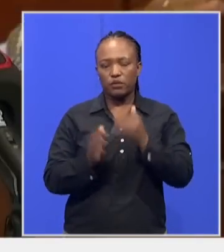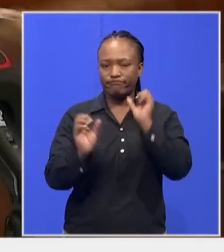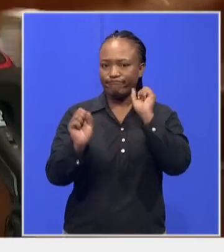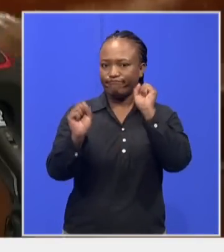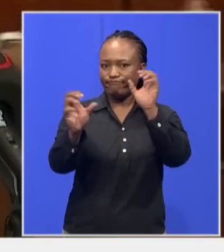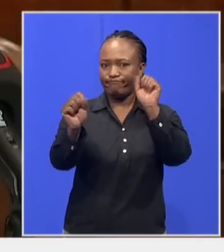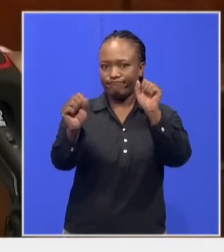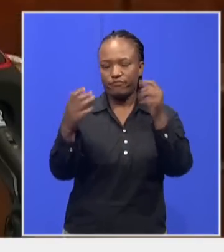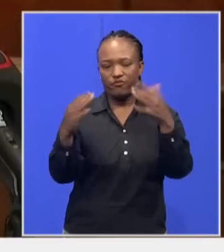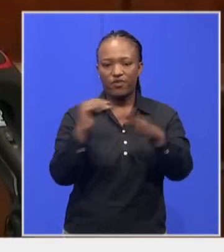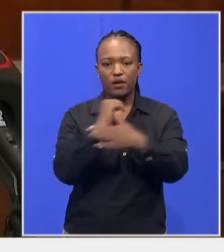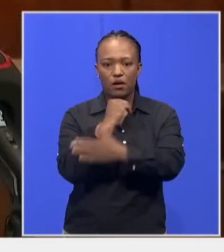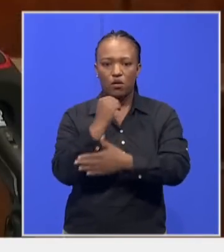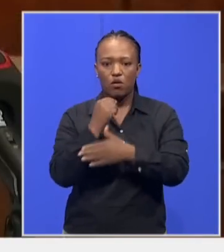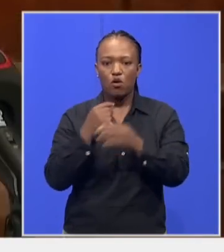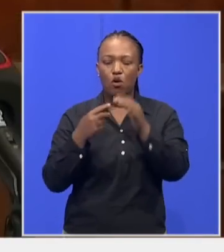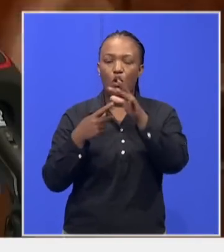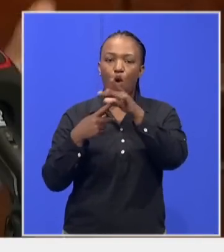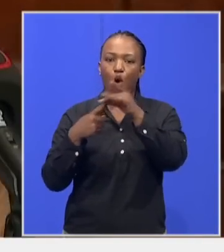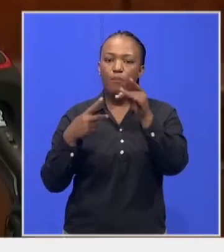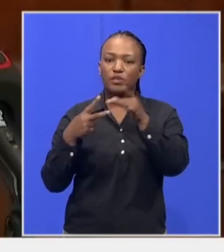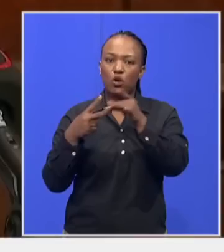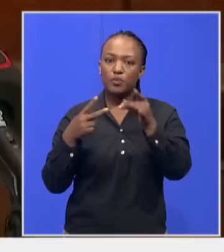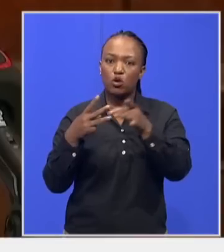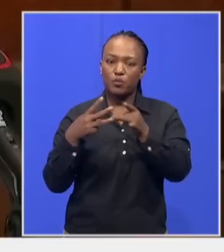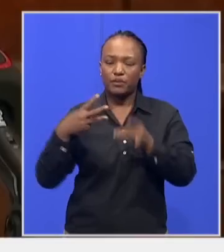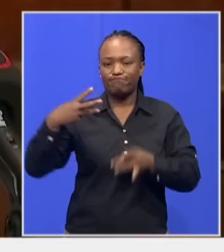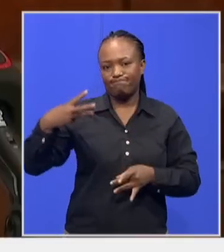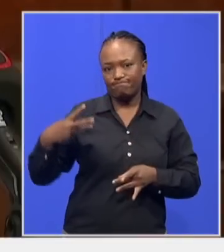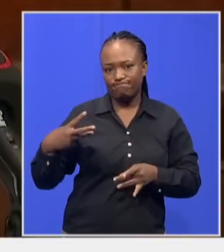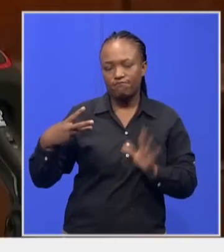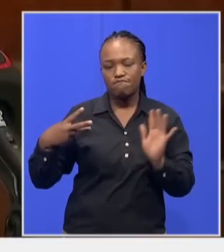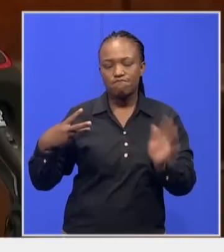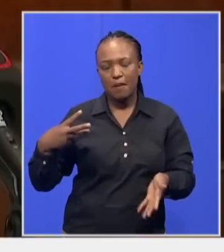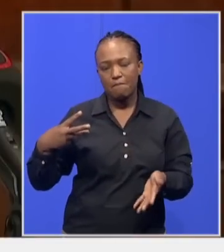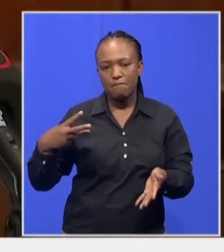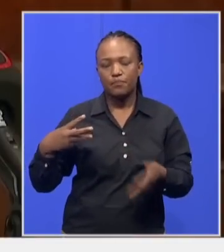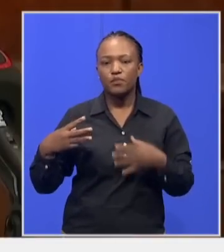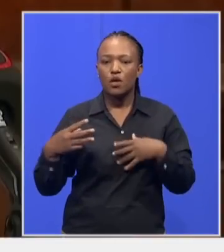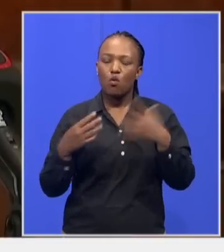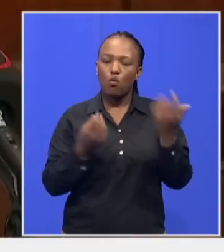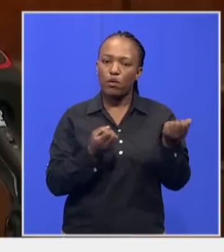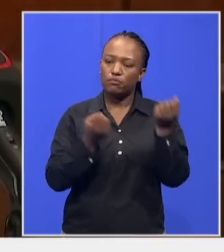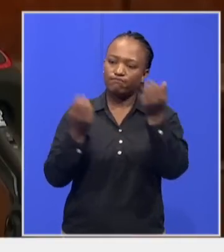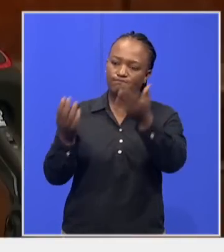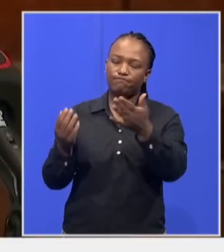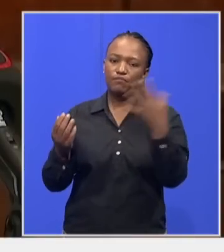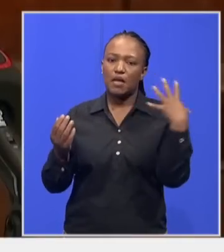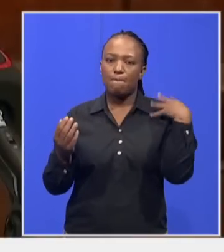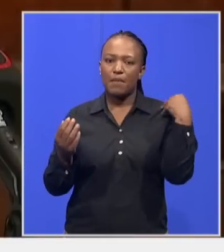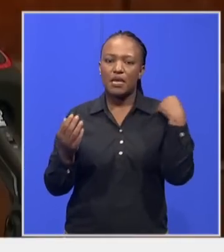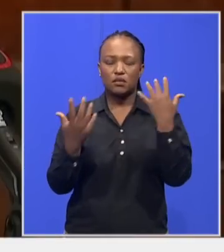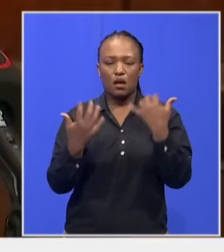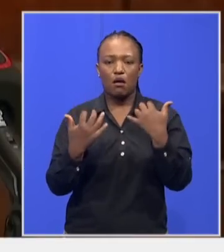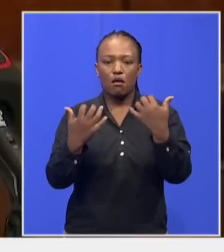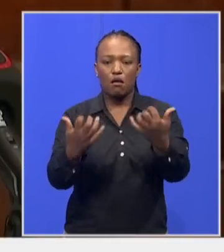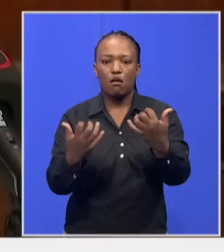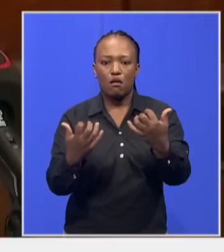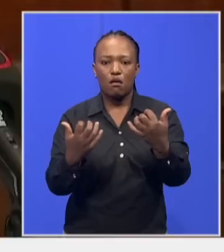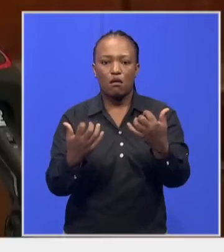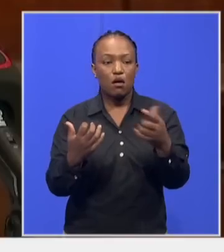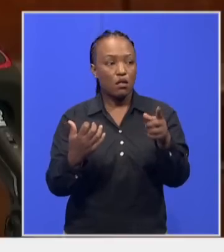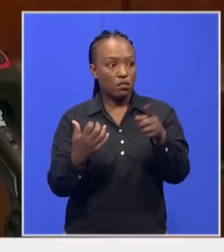those are the three options that are before us, and we'll present to Cabinet what our preferred option is, and Cabinet will make